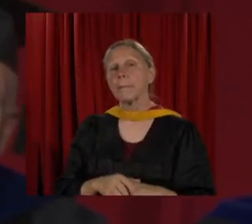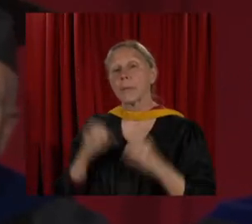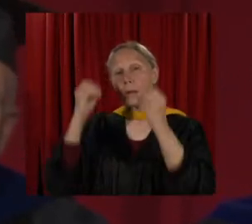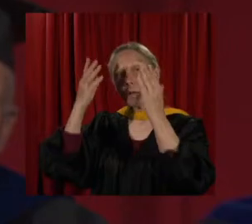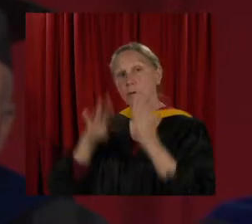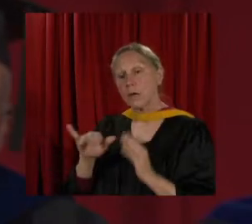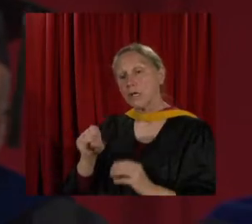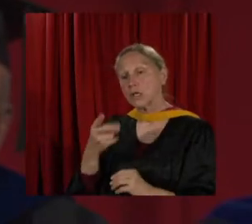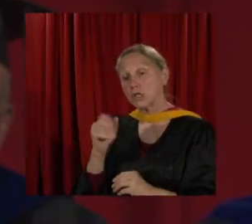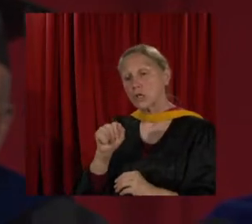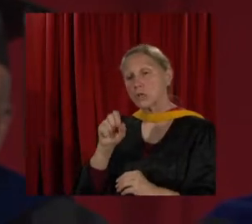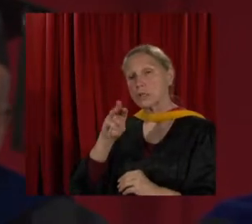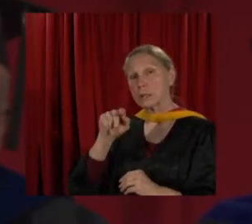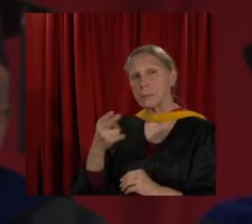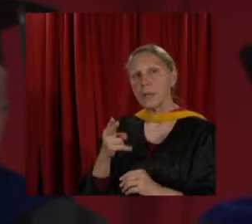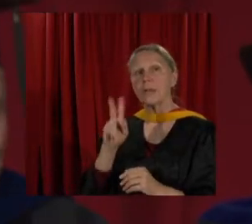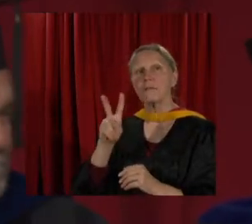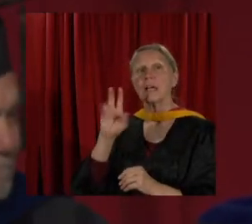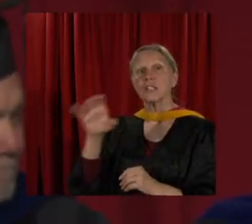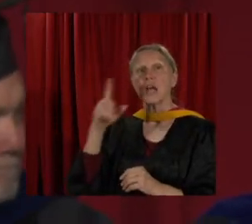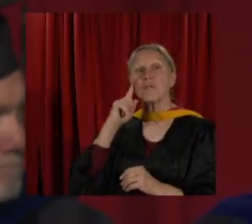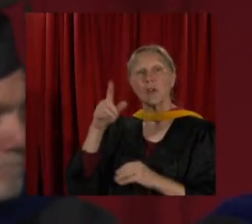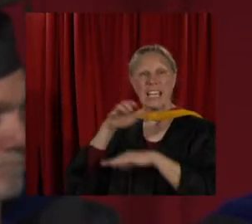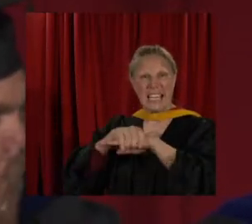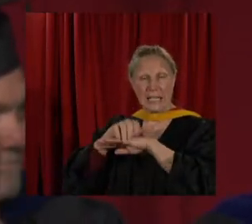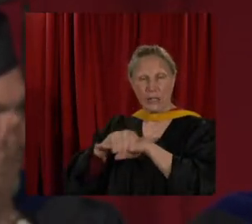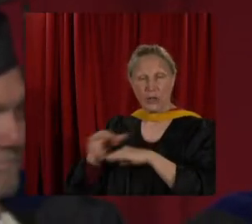Professor Joshua Smith, the Vice Chair of the English Department.